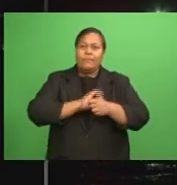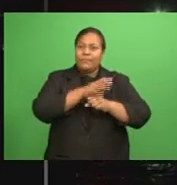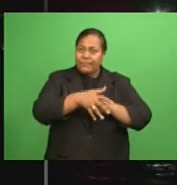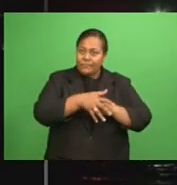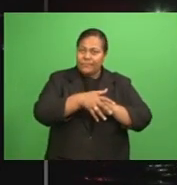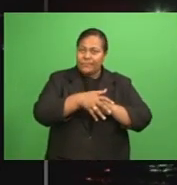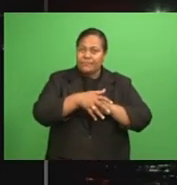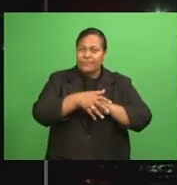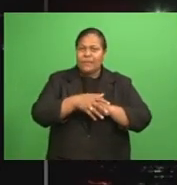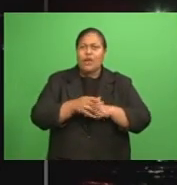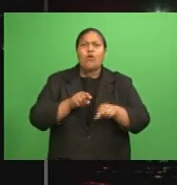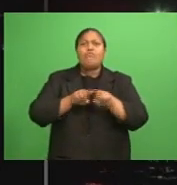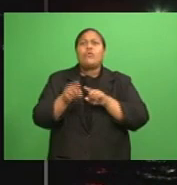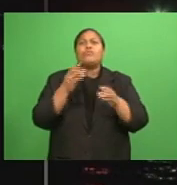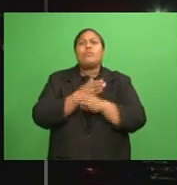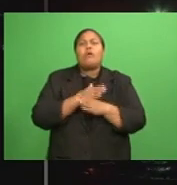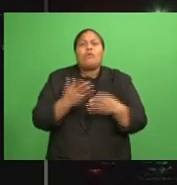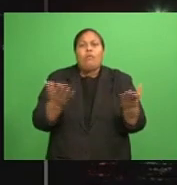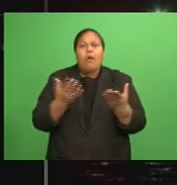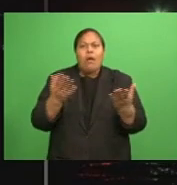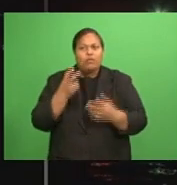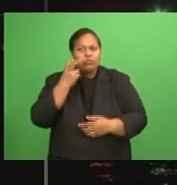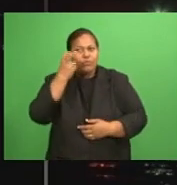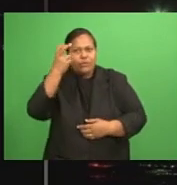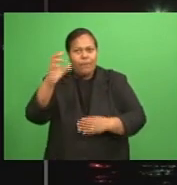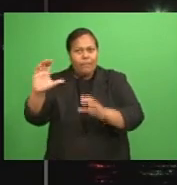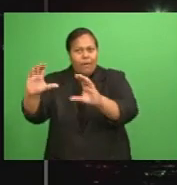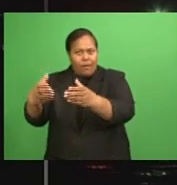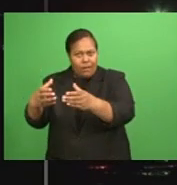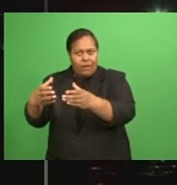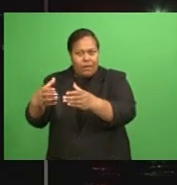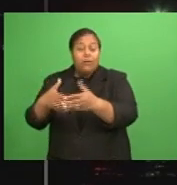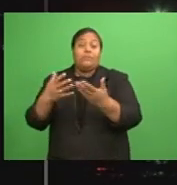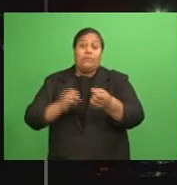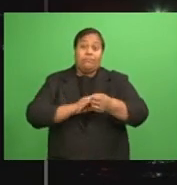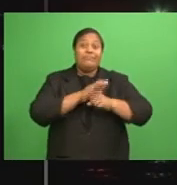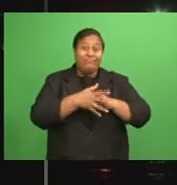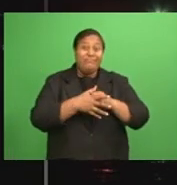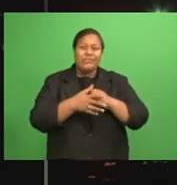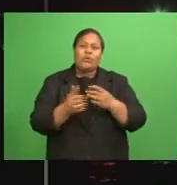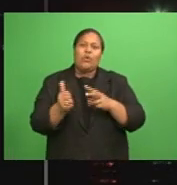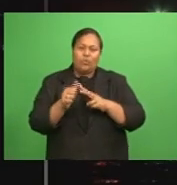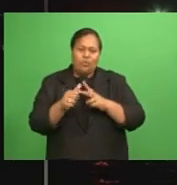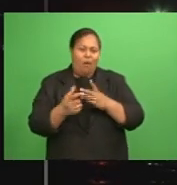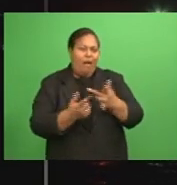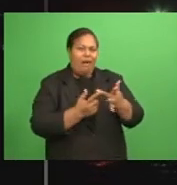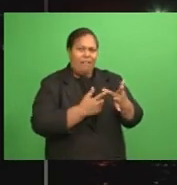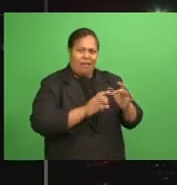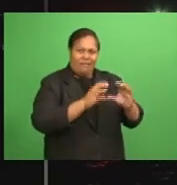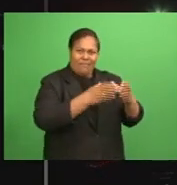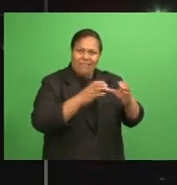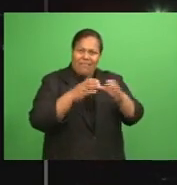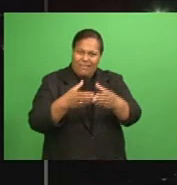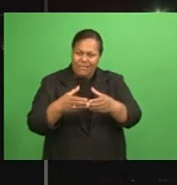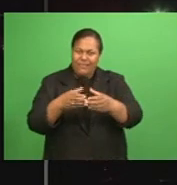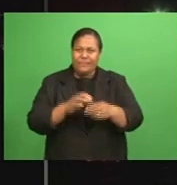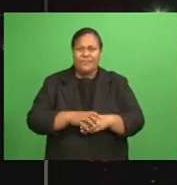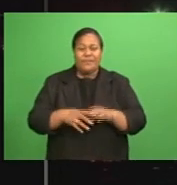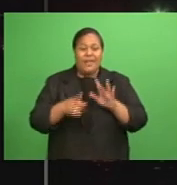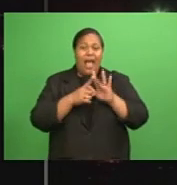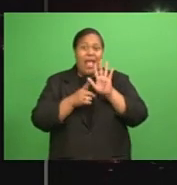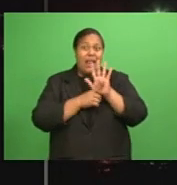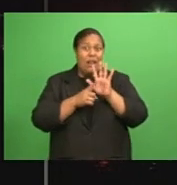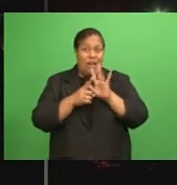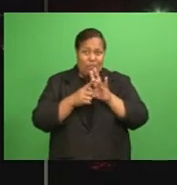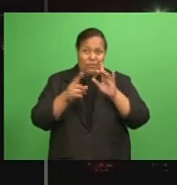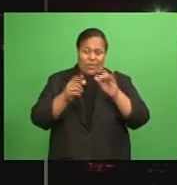up the bulk of these numbers, COVID-19 has taken its toll on other sectors as well. The ILO's COVID-19 impact assessment